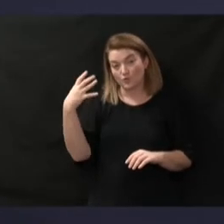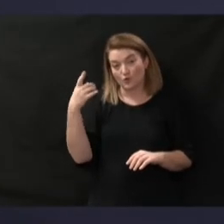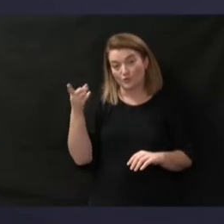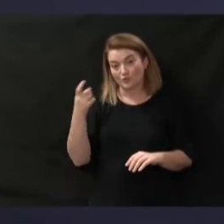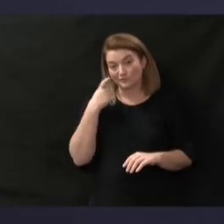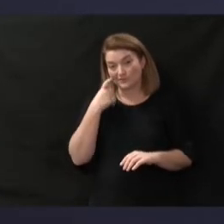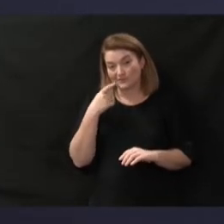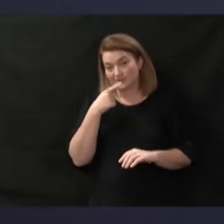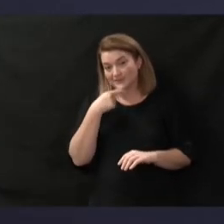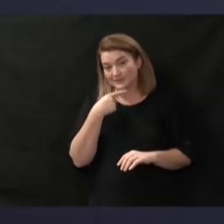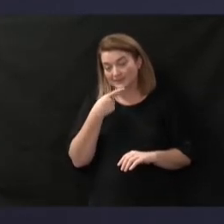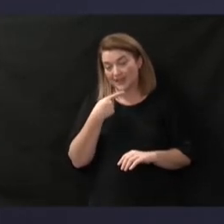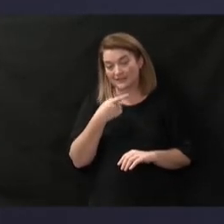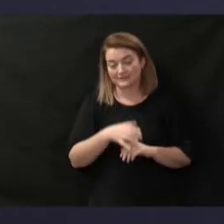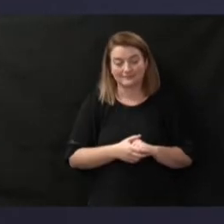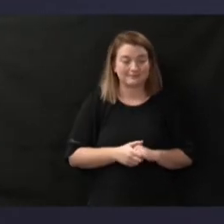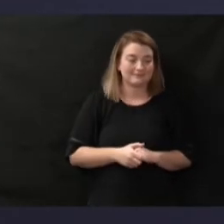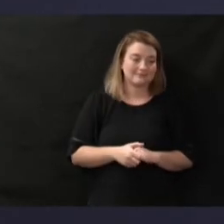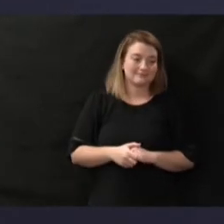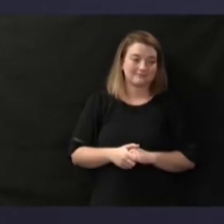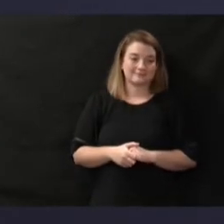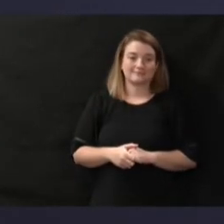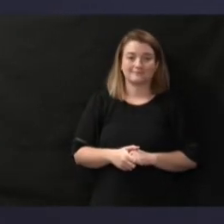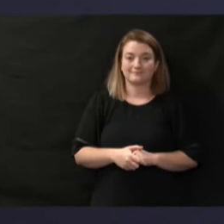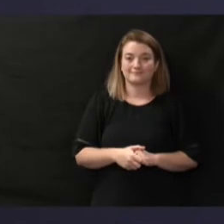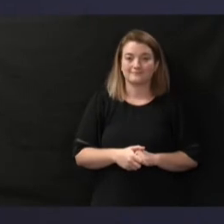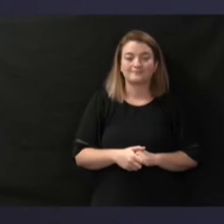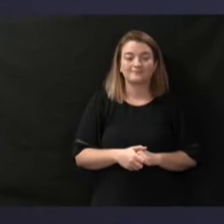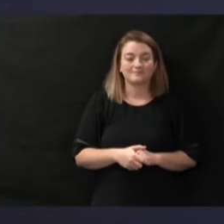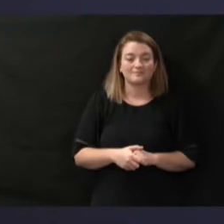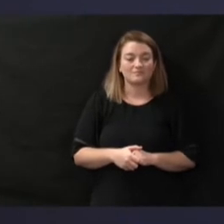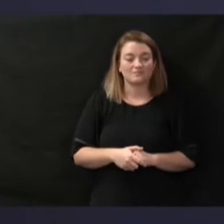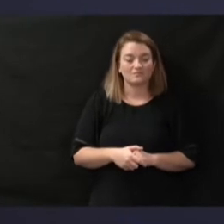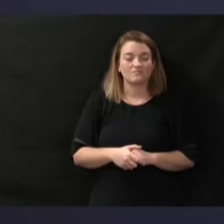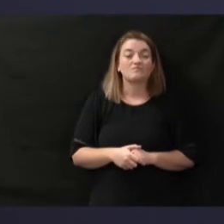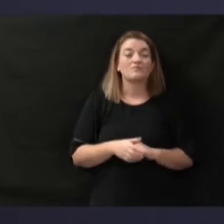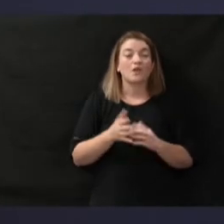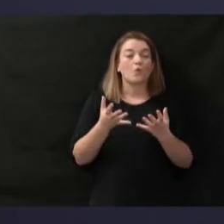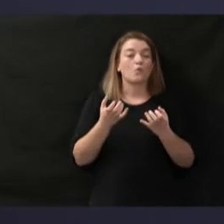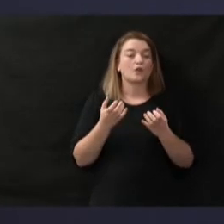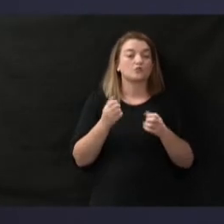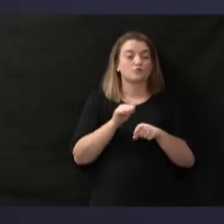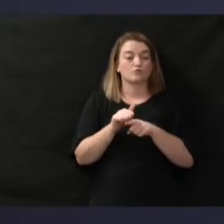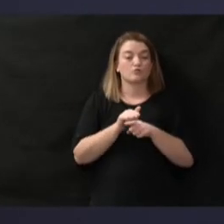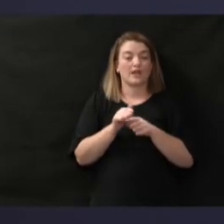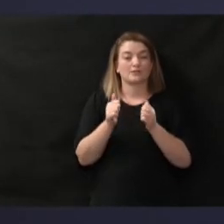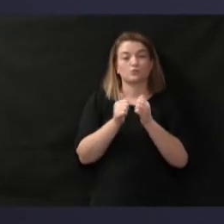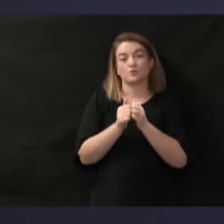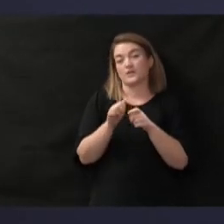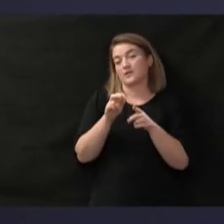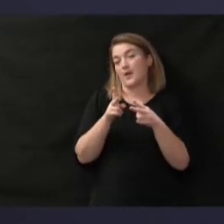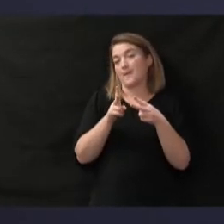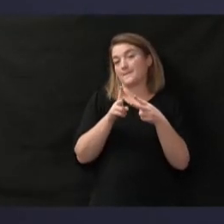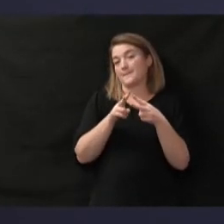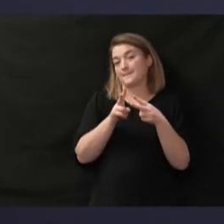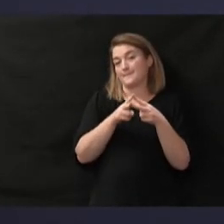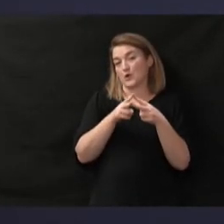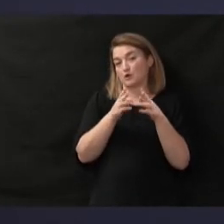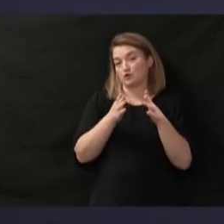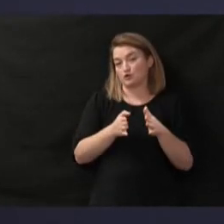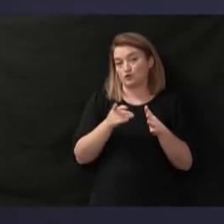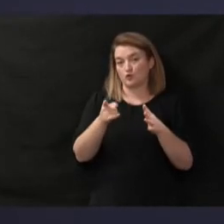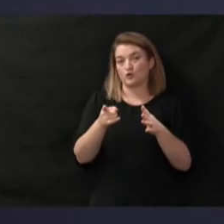So I would like you to go through these with a partner and try to get the